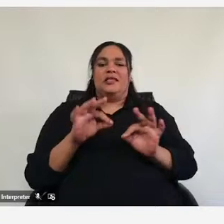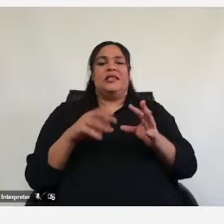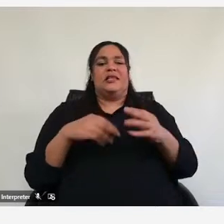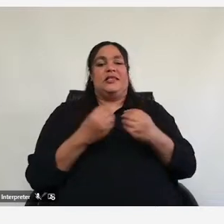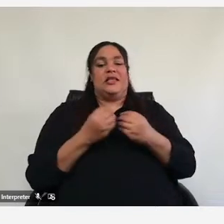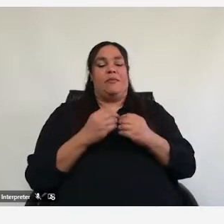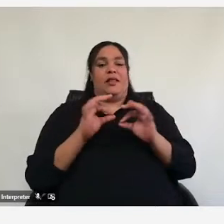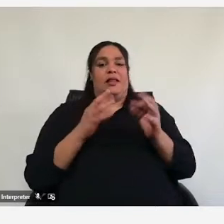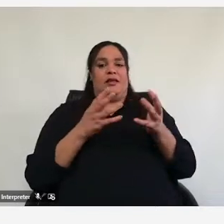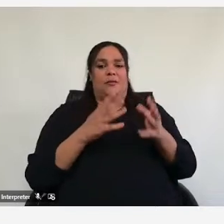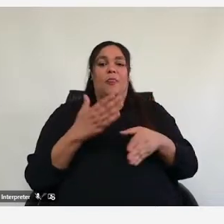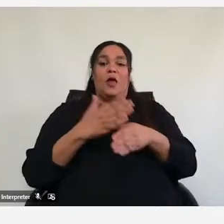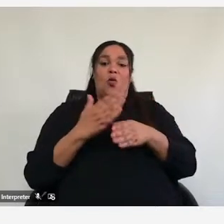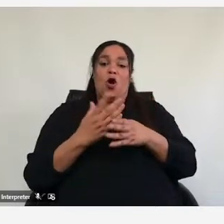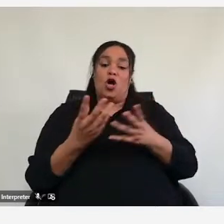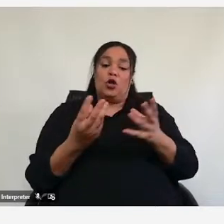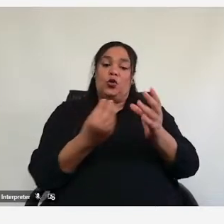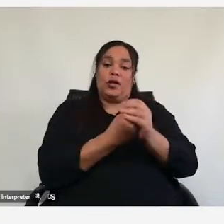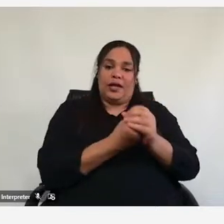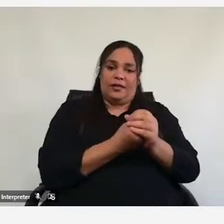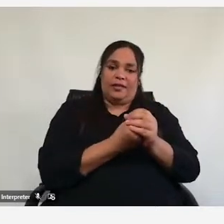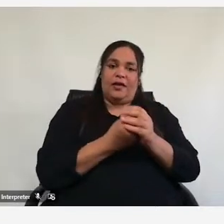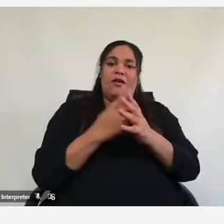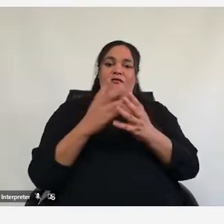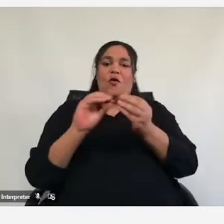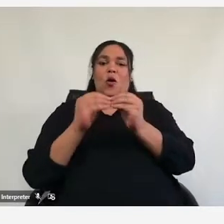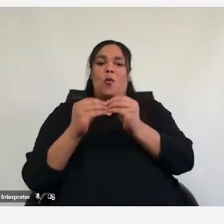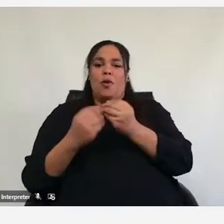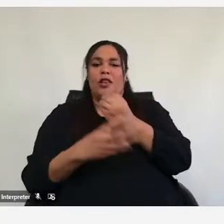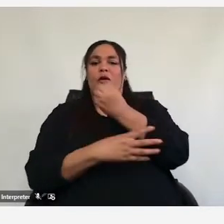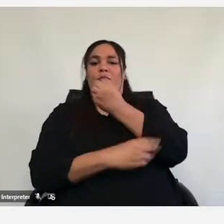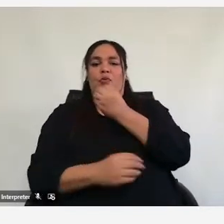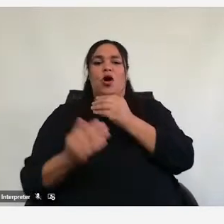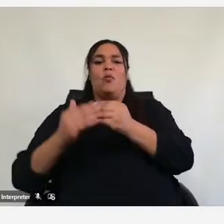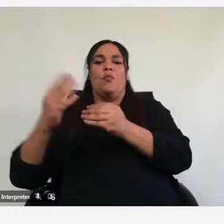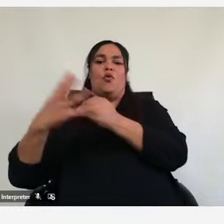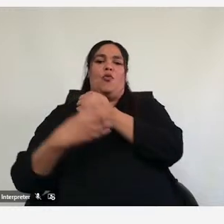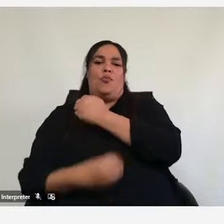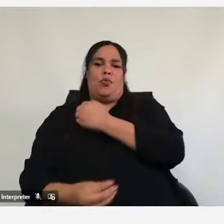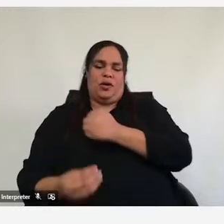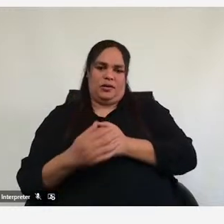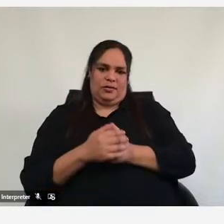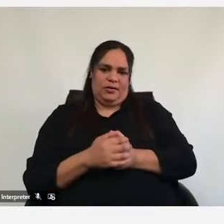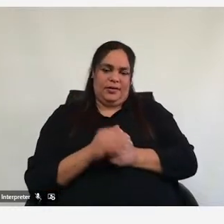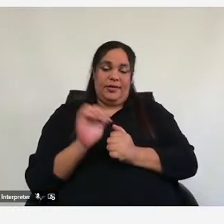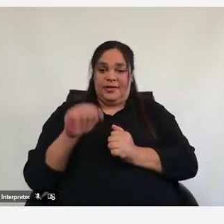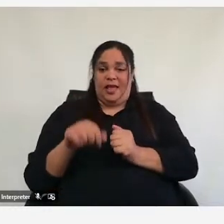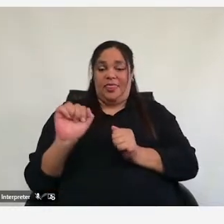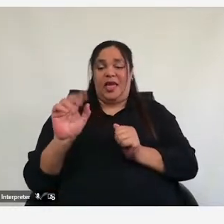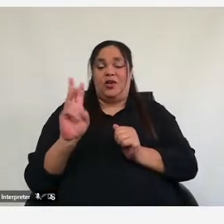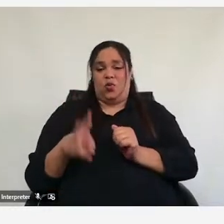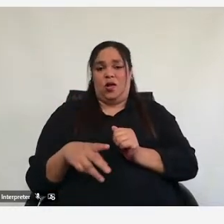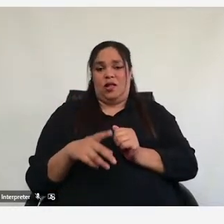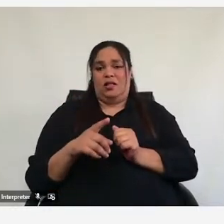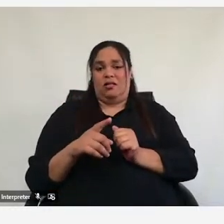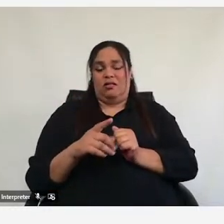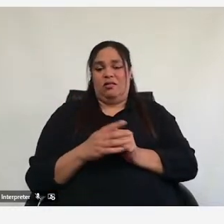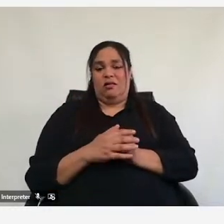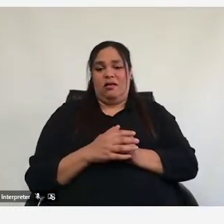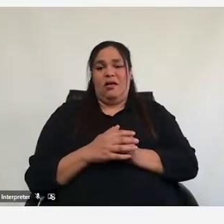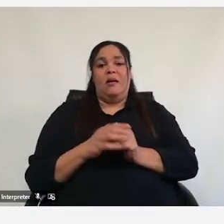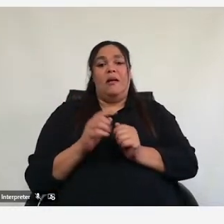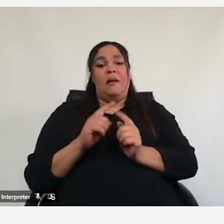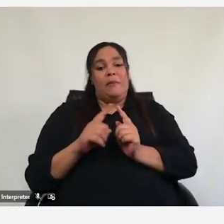this: working together to make the poor poorer. Yeah. In sharp contrast,